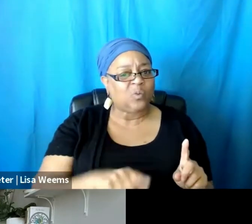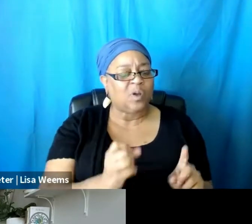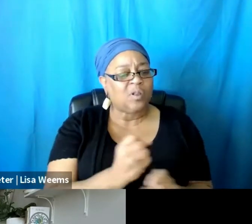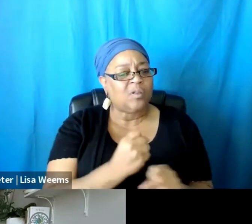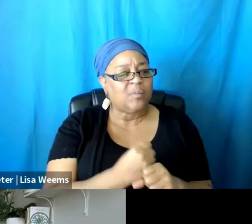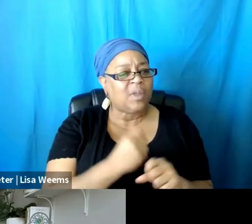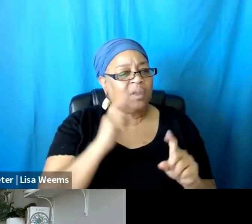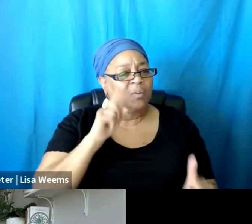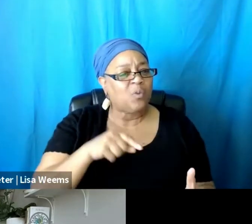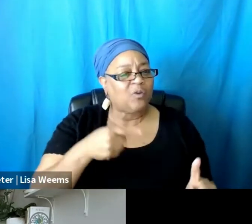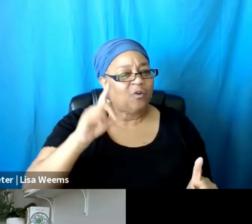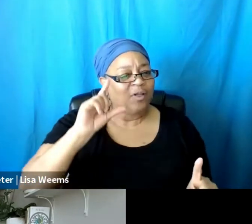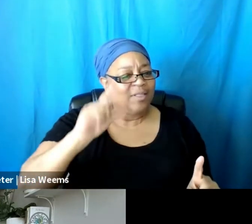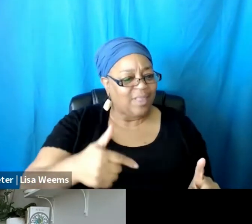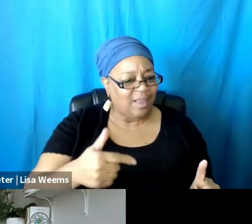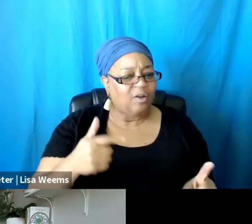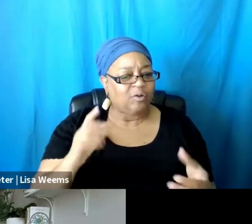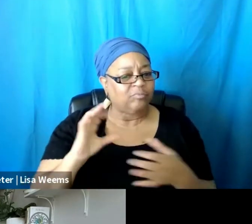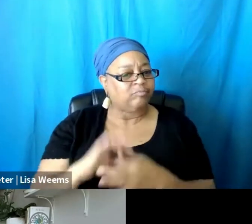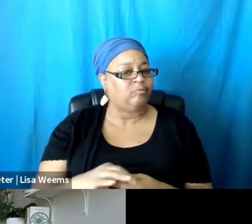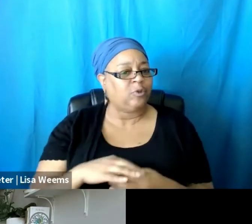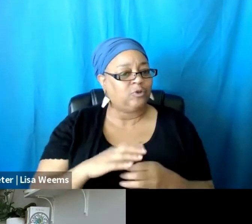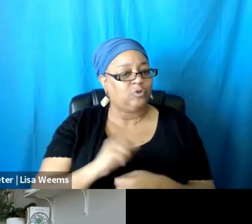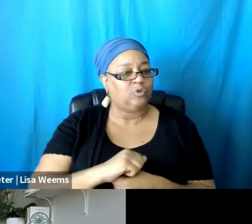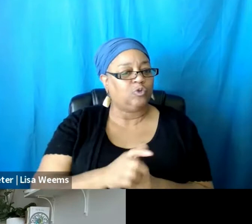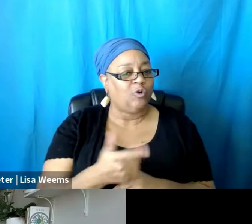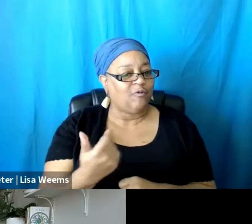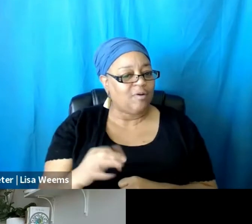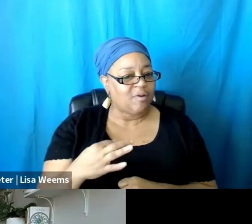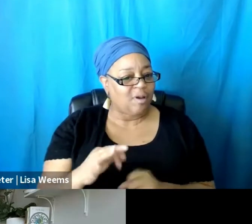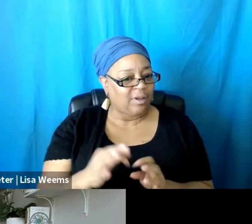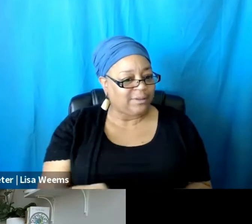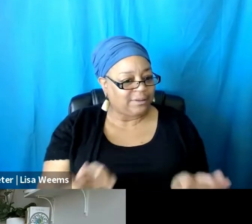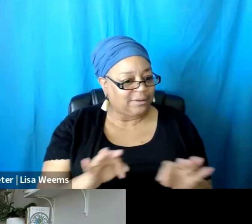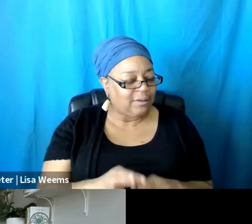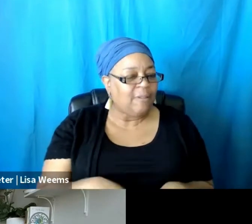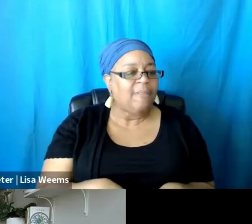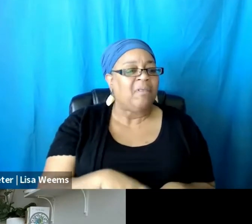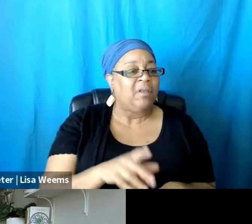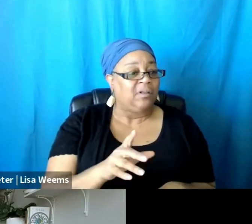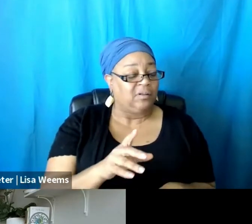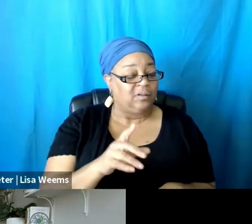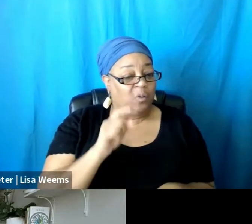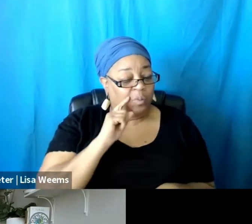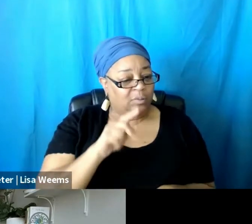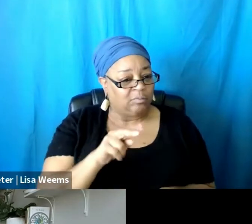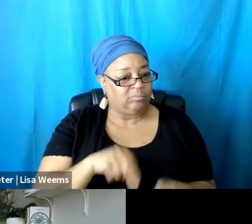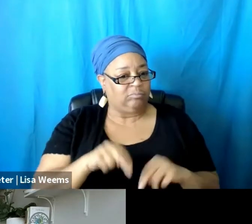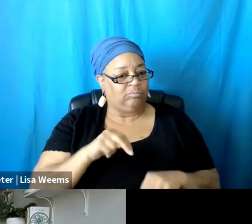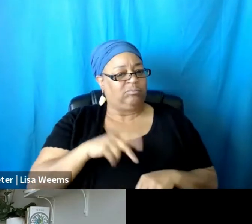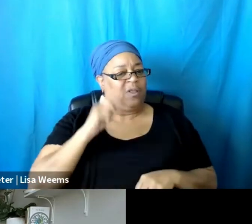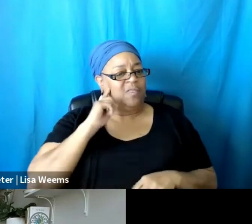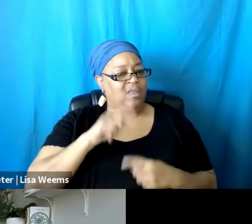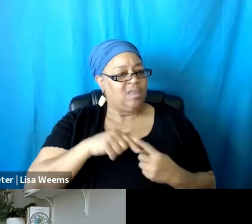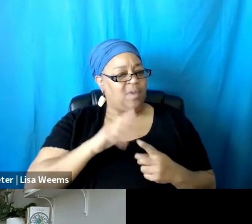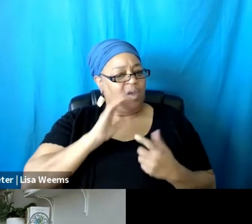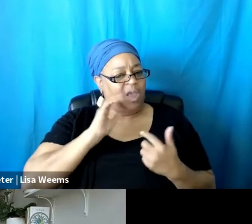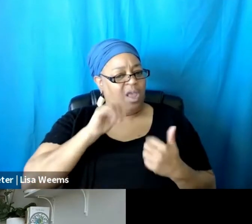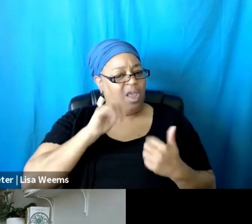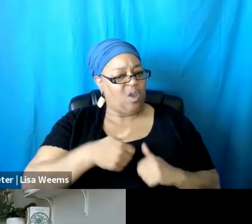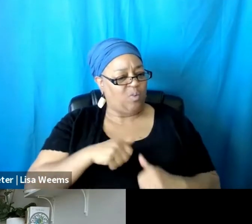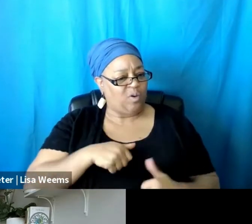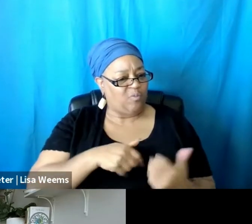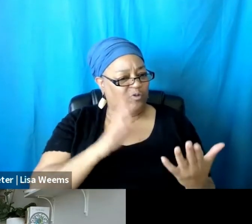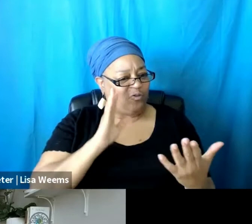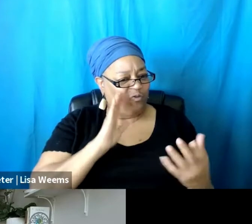related to COVID-19, I think it's important that we take a few steps back and think about how we approach this for the entire system. First